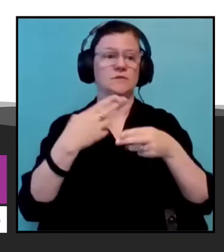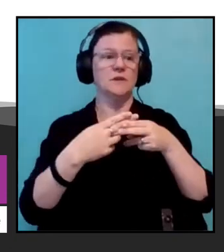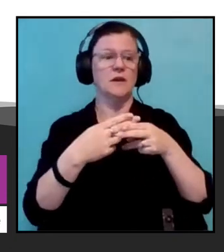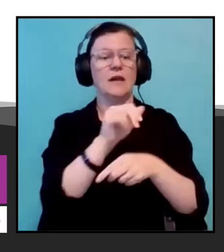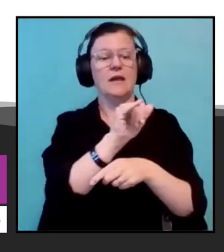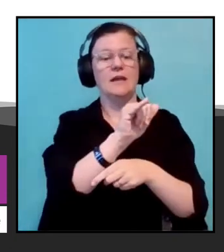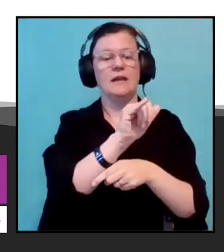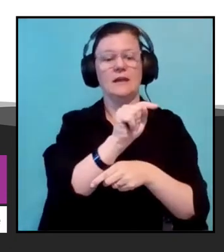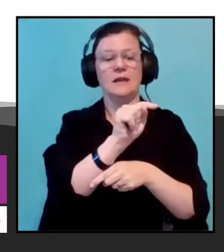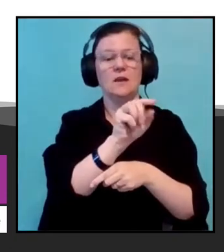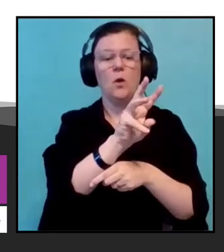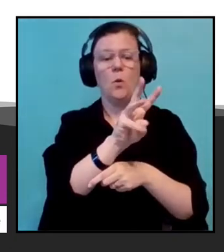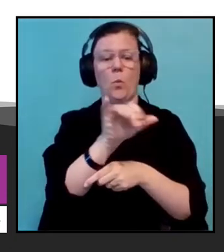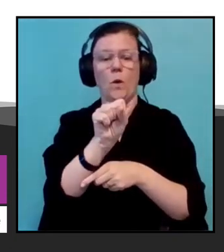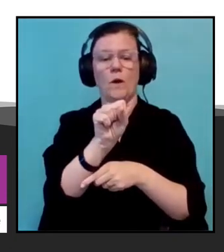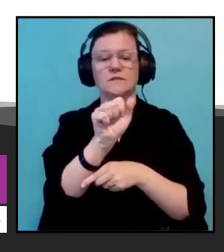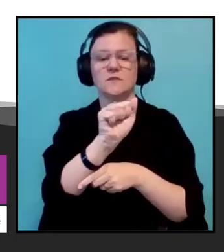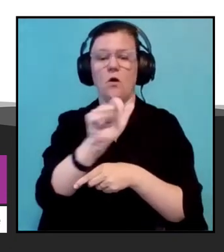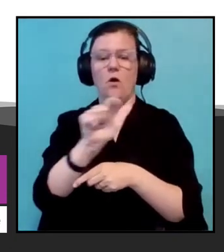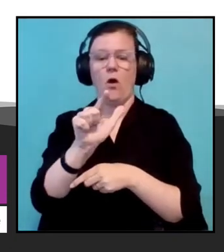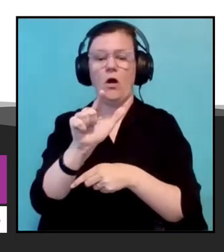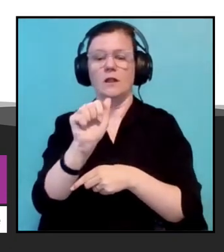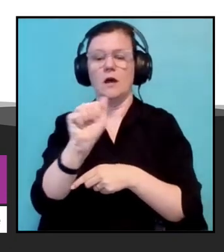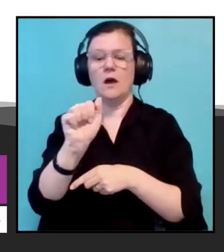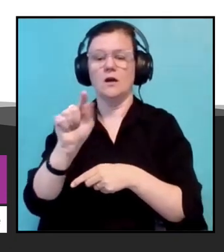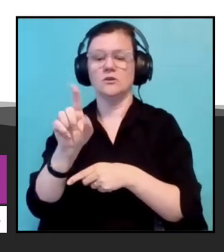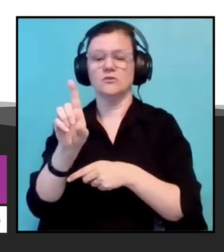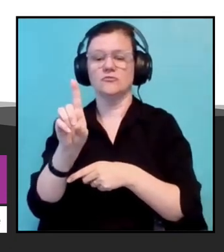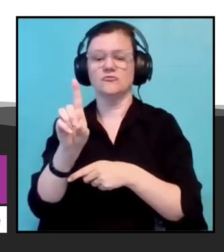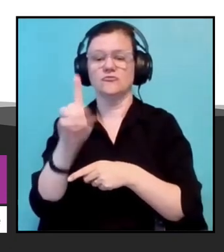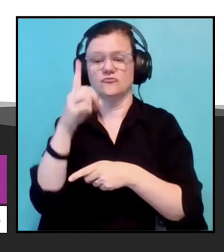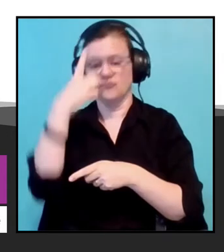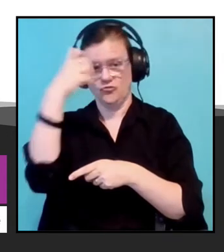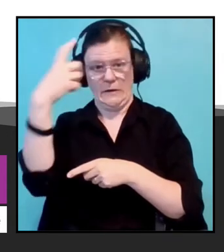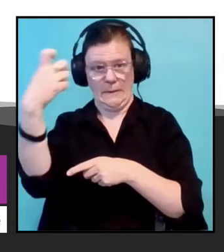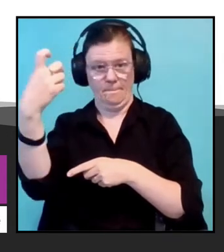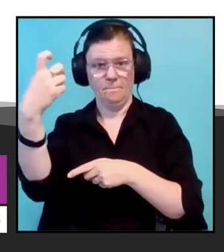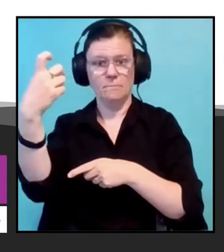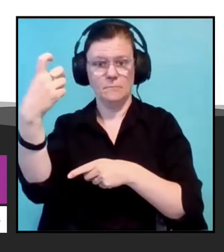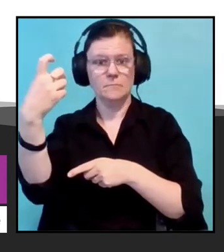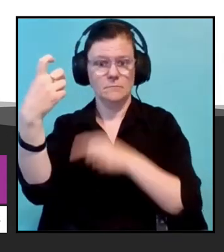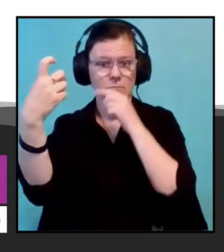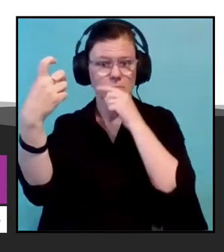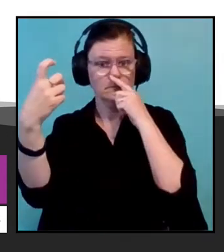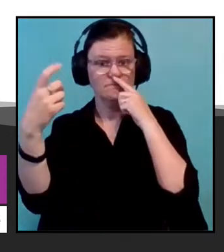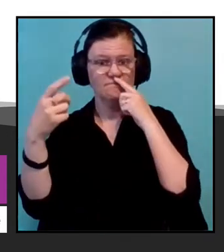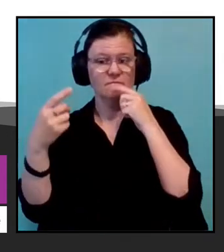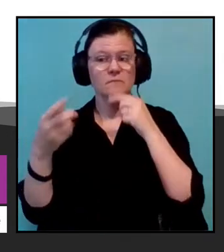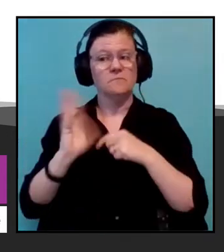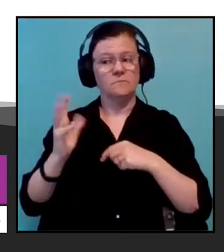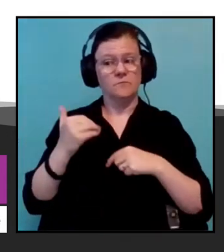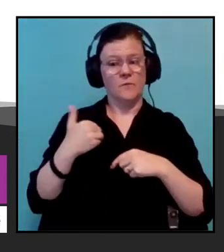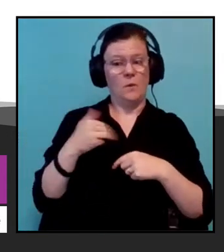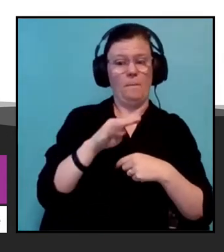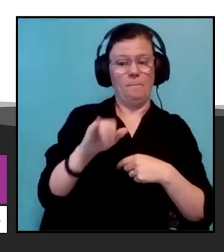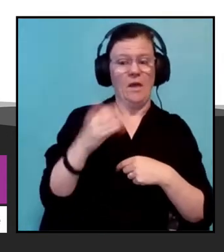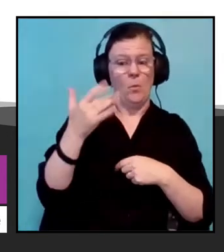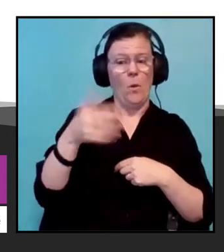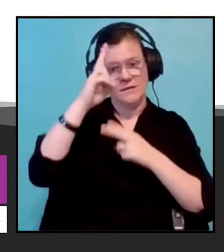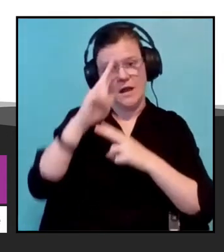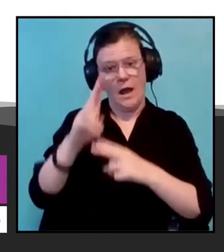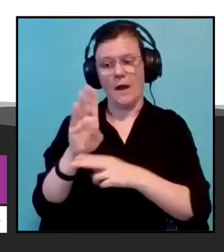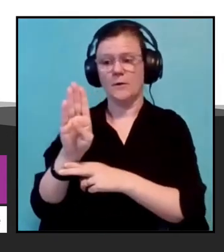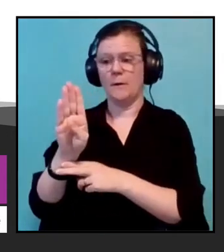Biggie. And since we were originally gonna do our activation in May, we wanted to honor Biggie's legacy and